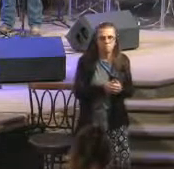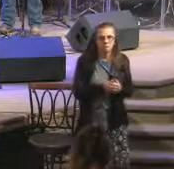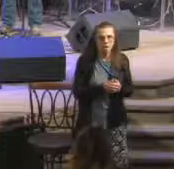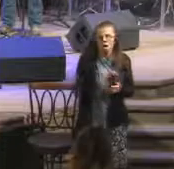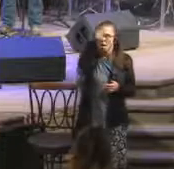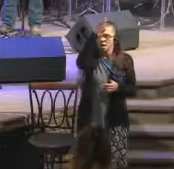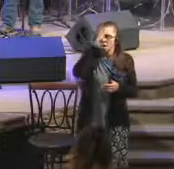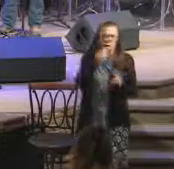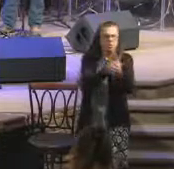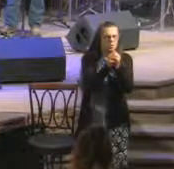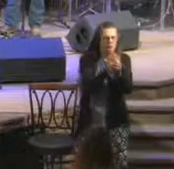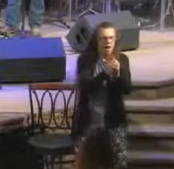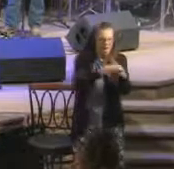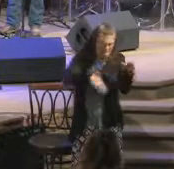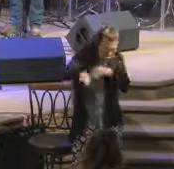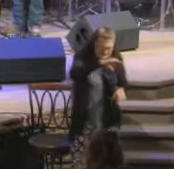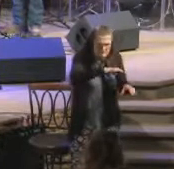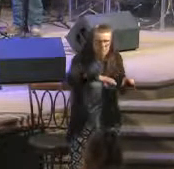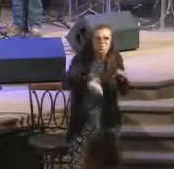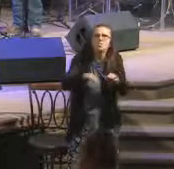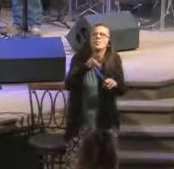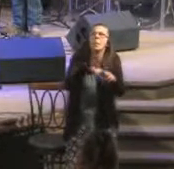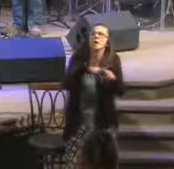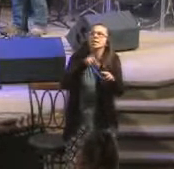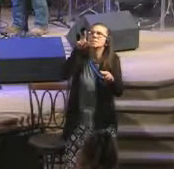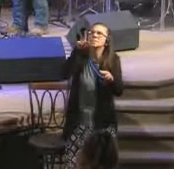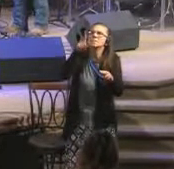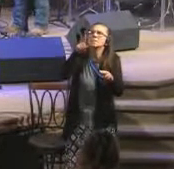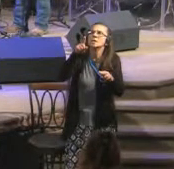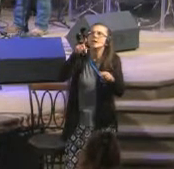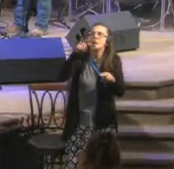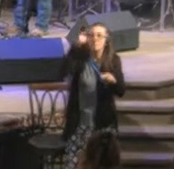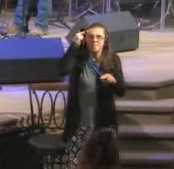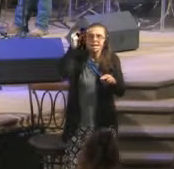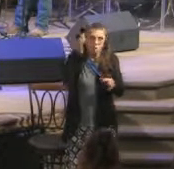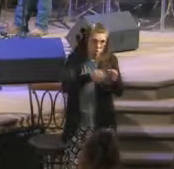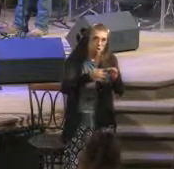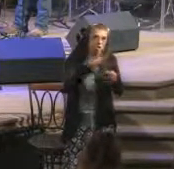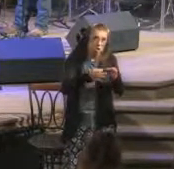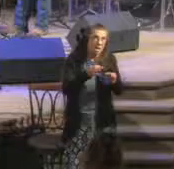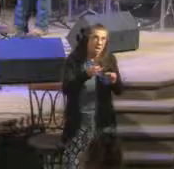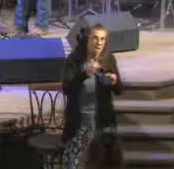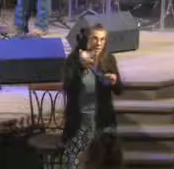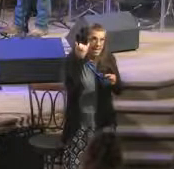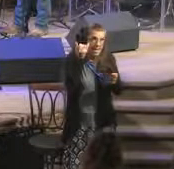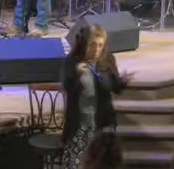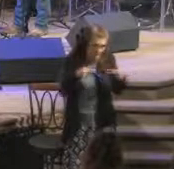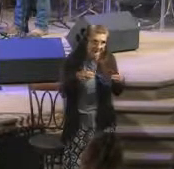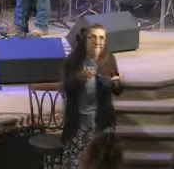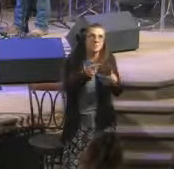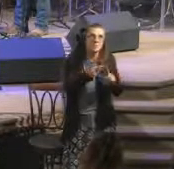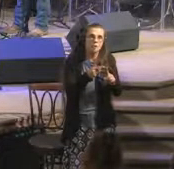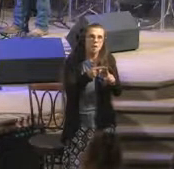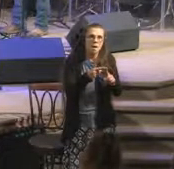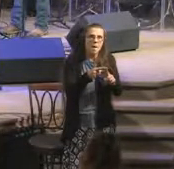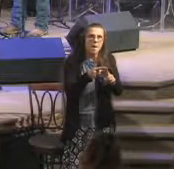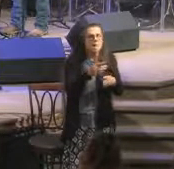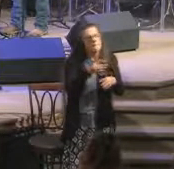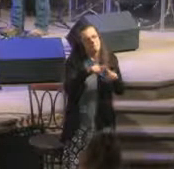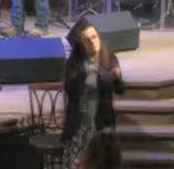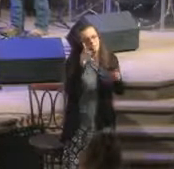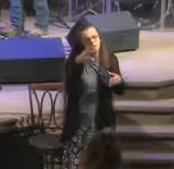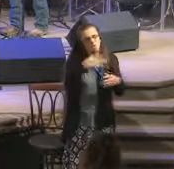And God, we pray, move on it. Because You'll judge it if You have to. But You'd rather correct it